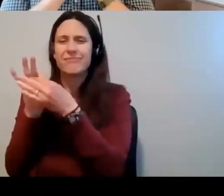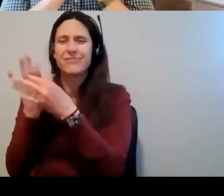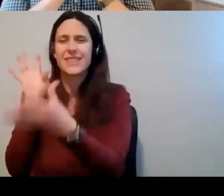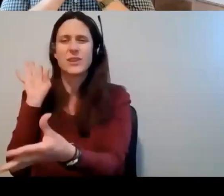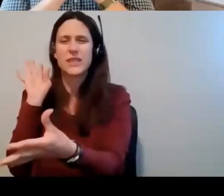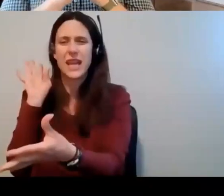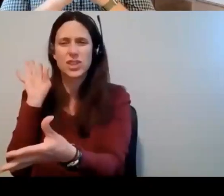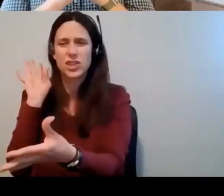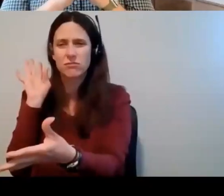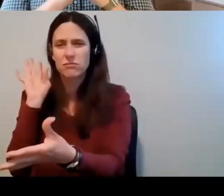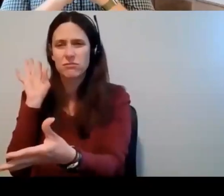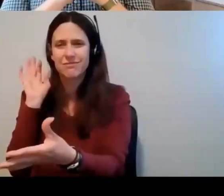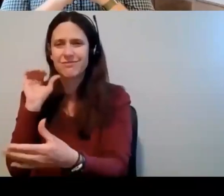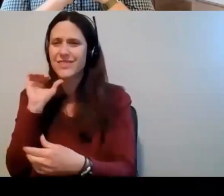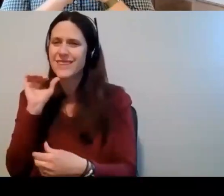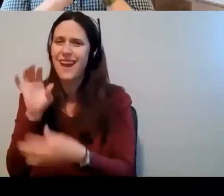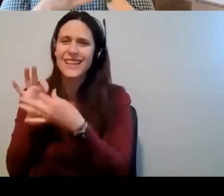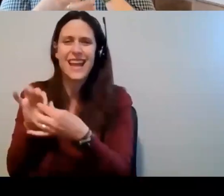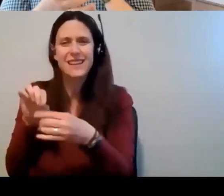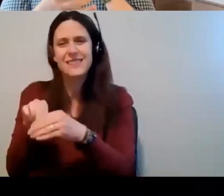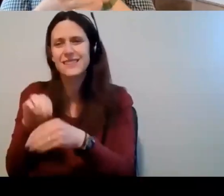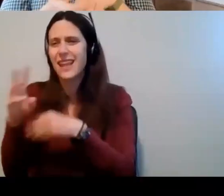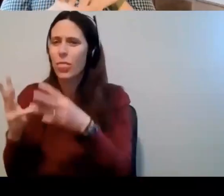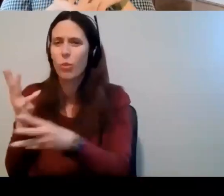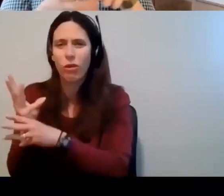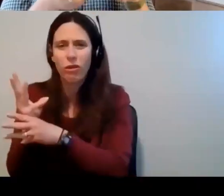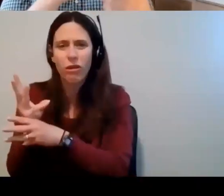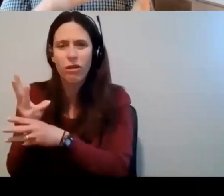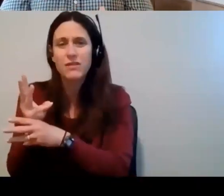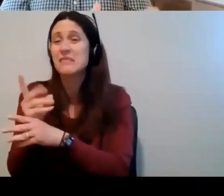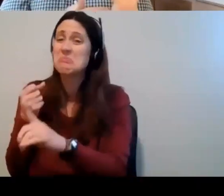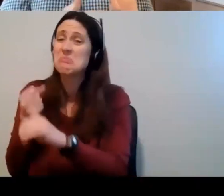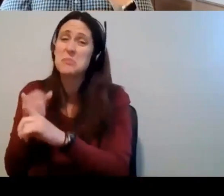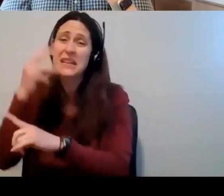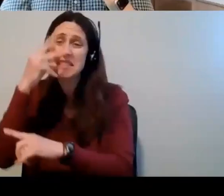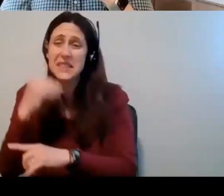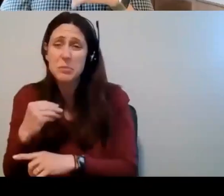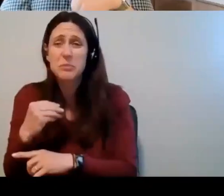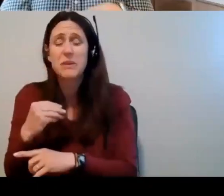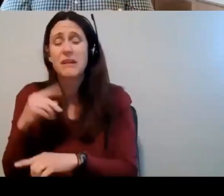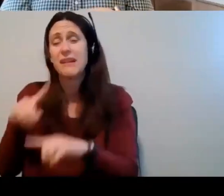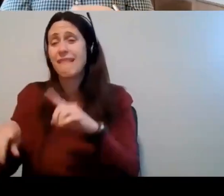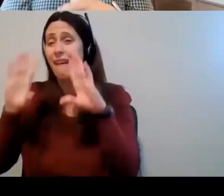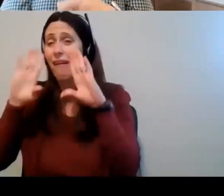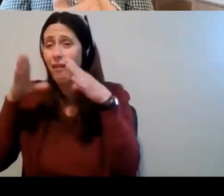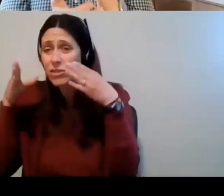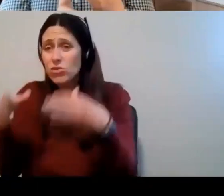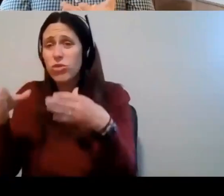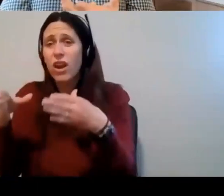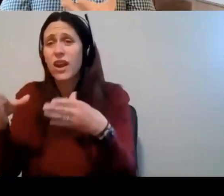really being connected to our world in that way. Could impact sleep, difficulty with concentration,